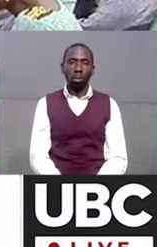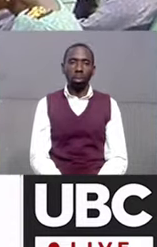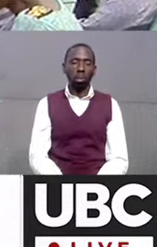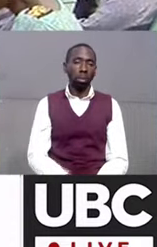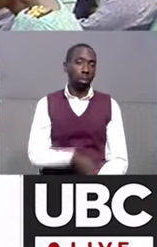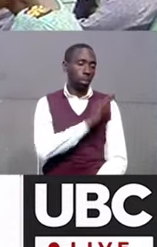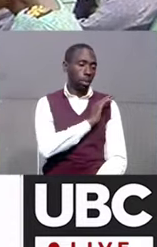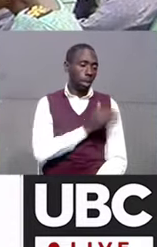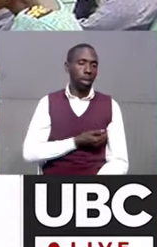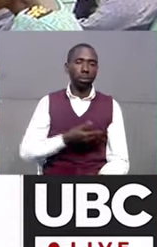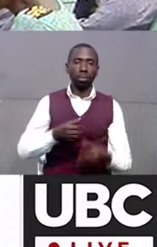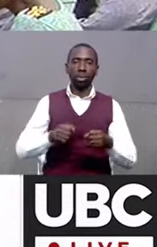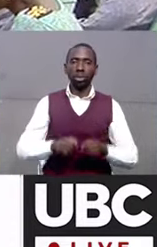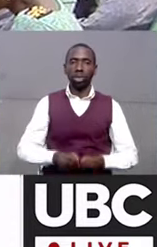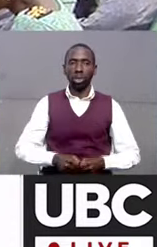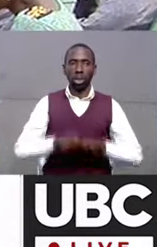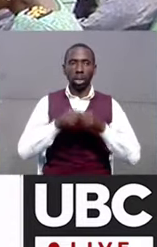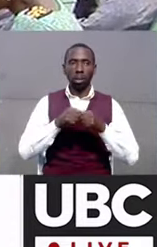Madam Chair,